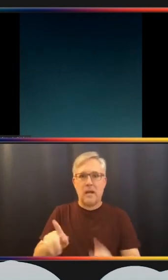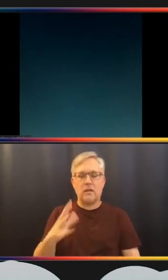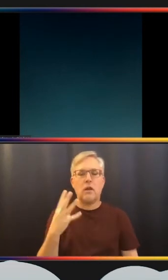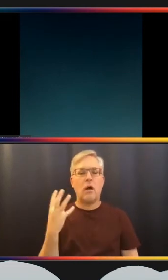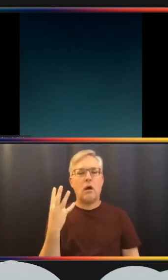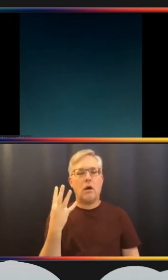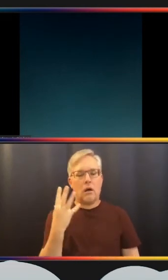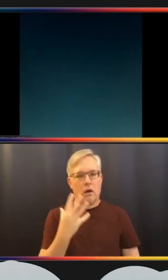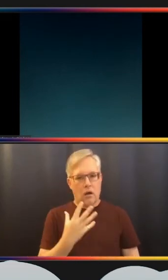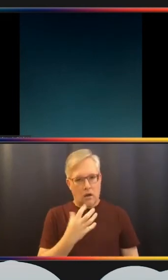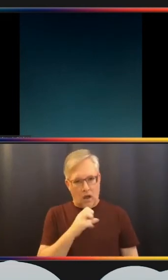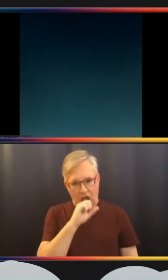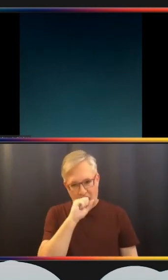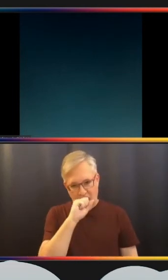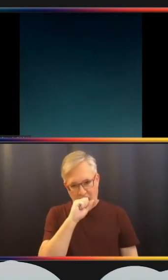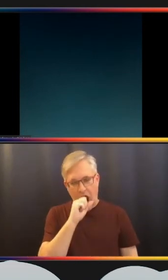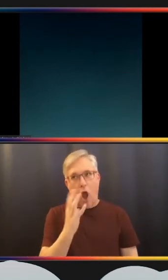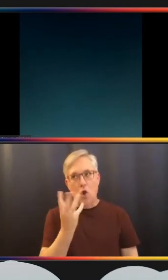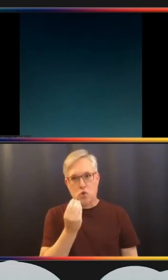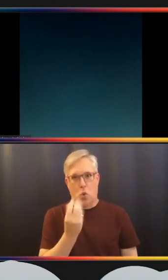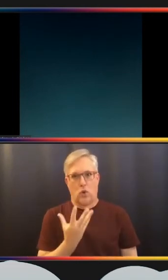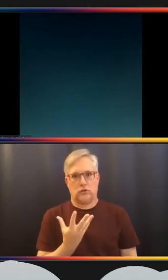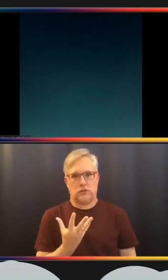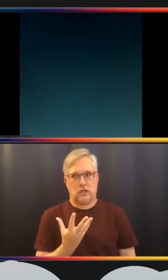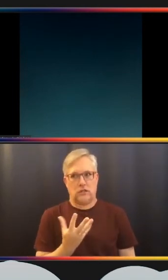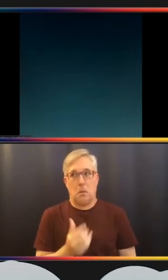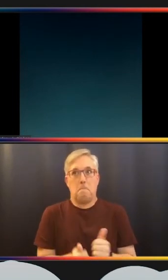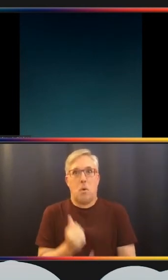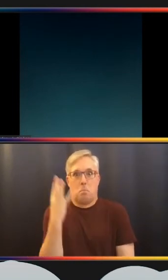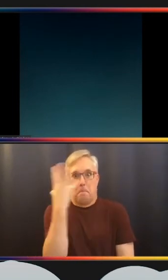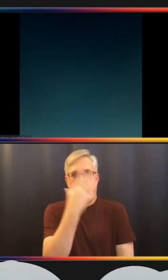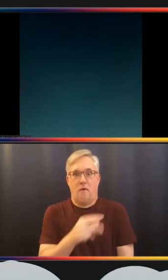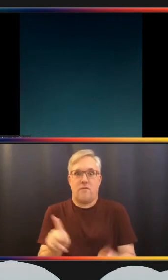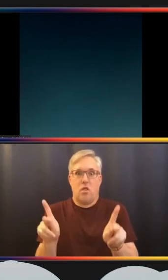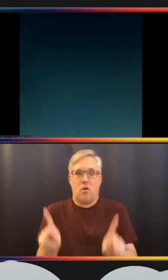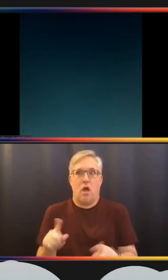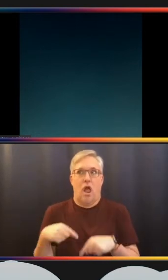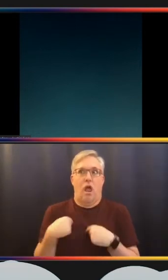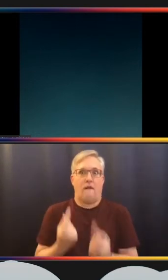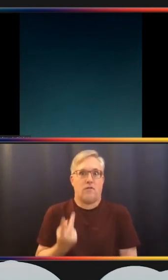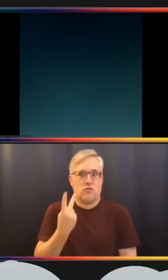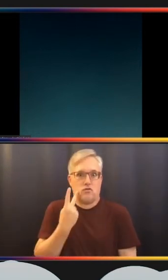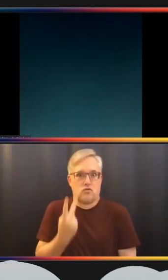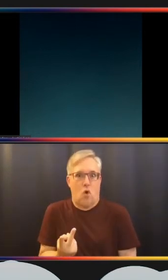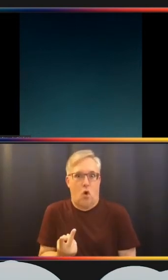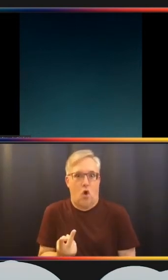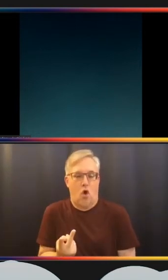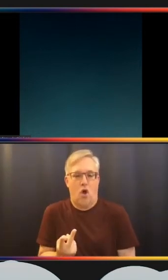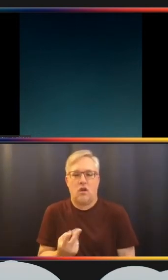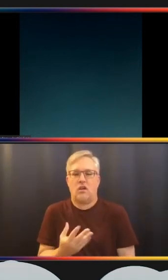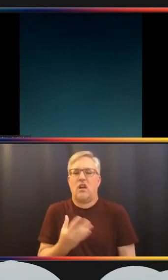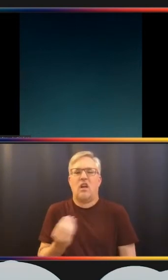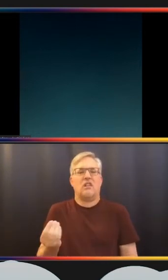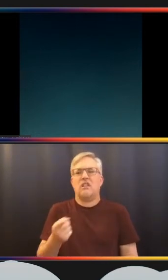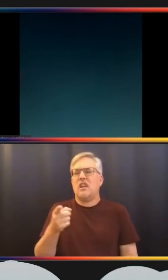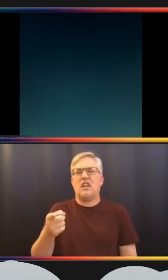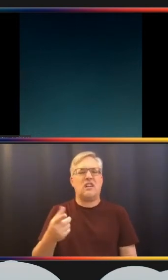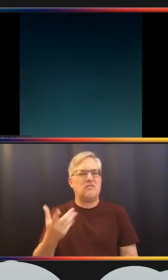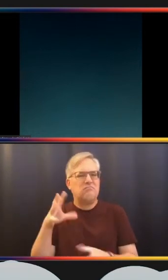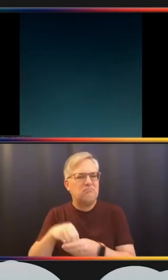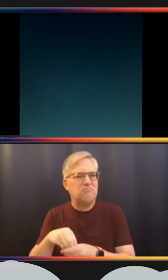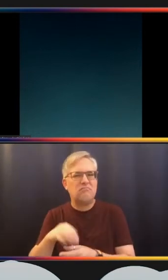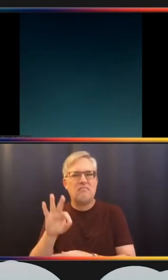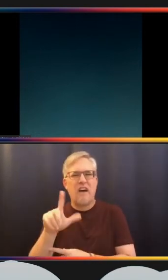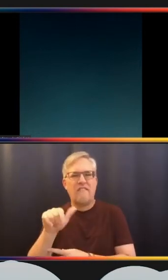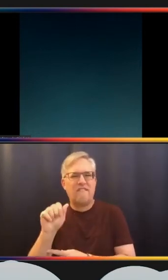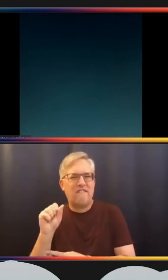gorgeous, like just like the most beautiful human you ever saw. Insecure and Flash and How to Get Away with Murder. I